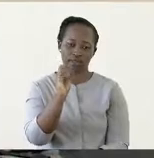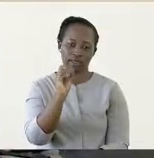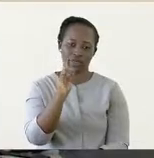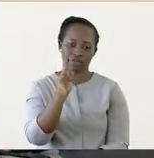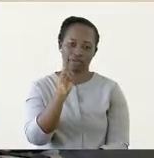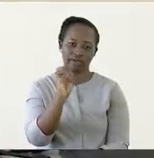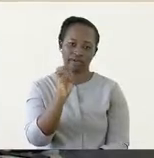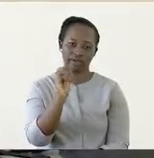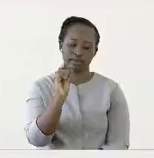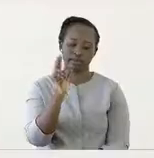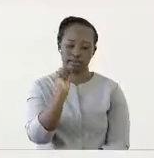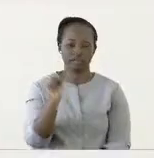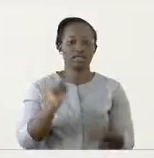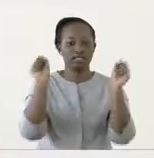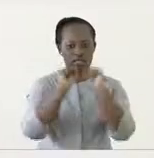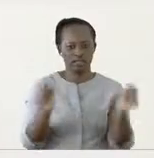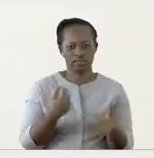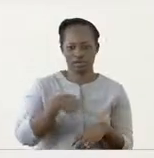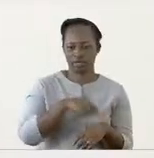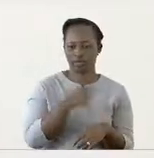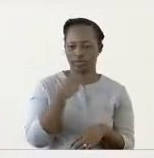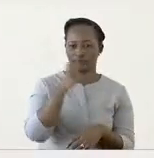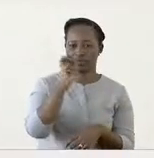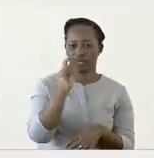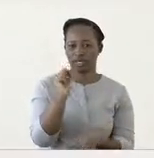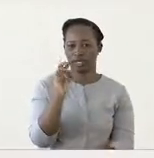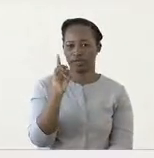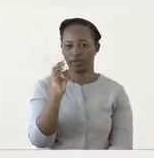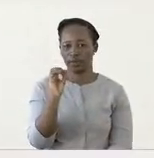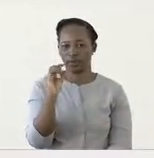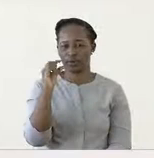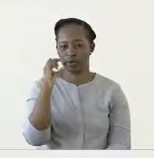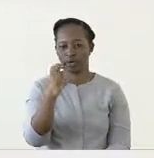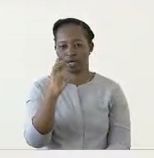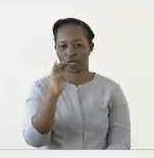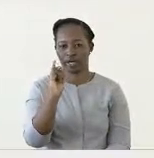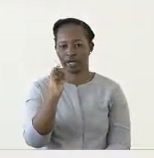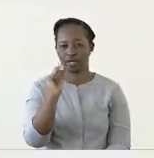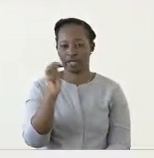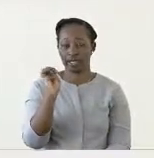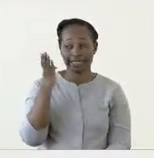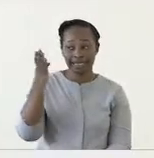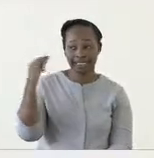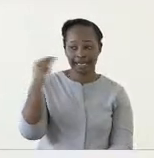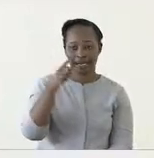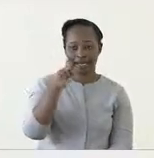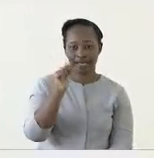These are glands, or endocrine glands. These are glands that produces some